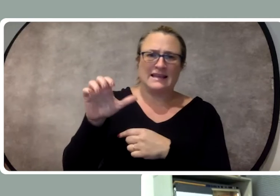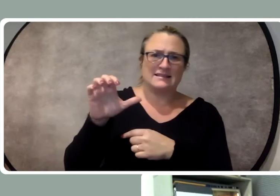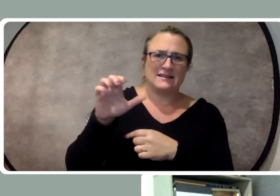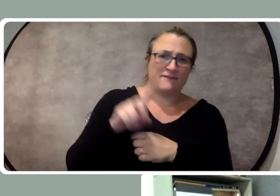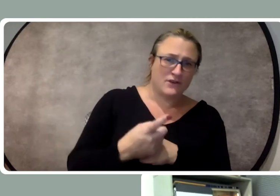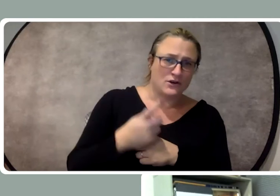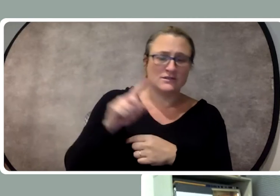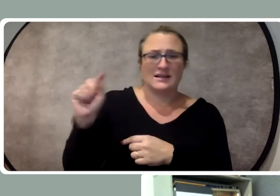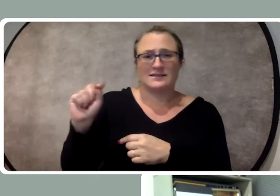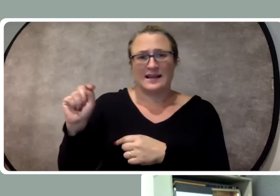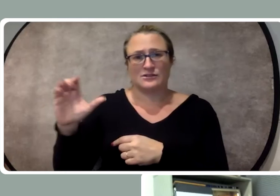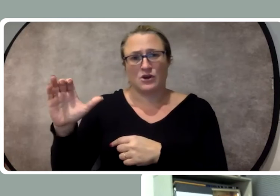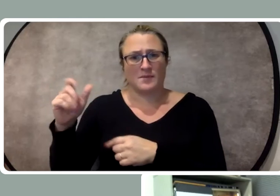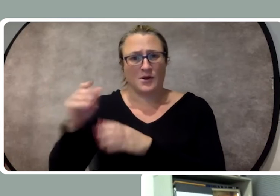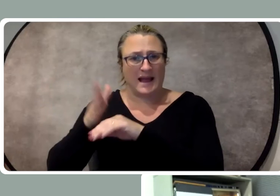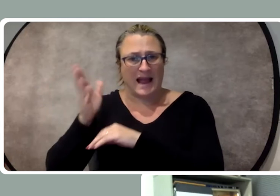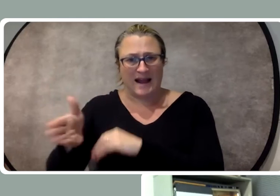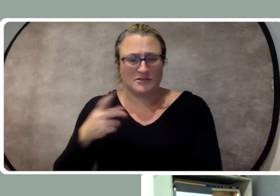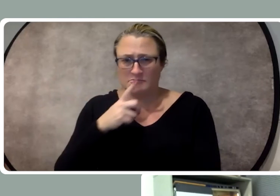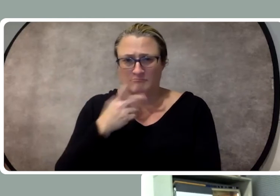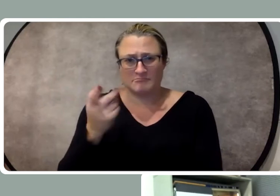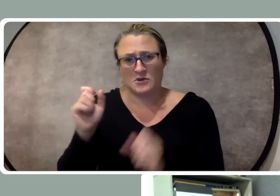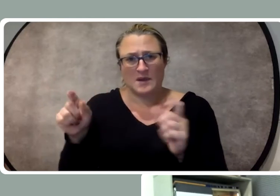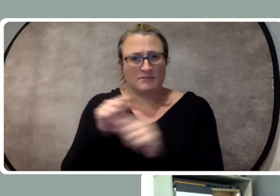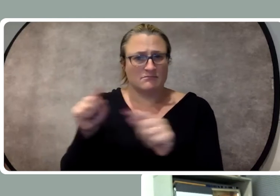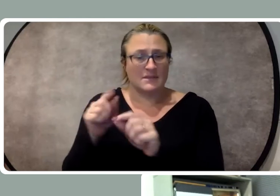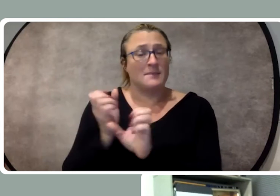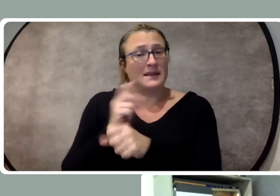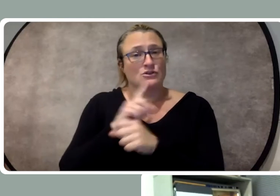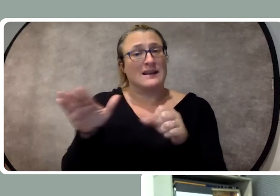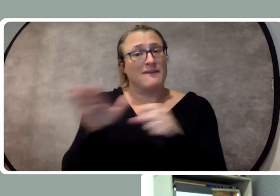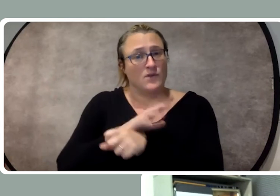the Taxol carbo after, as long as you get the full regimen.